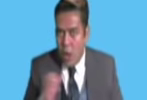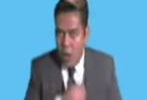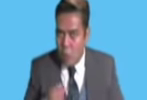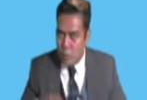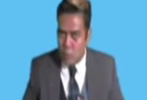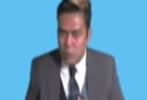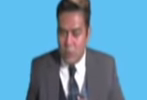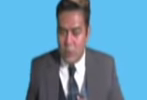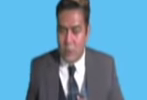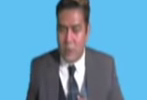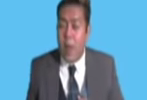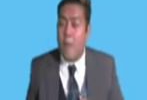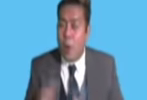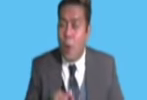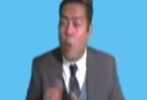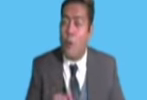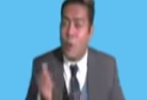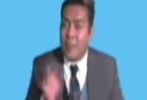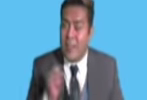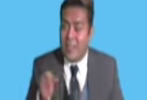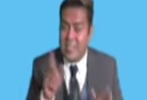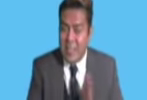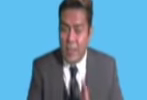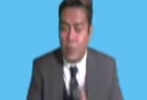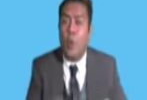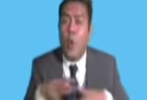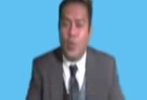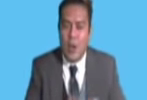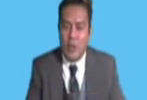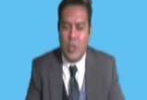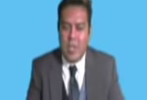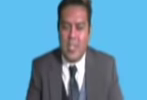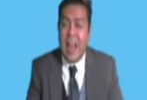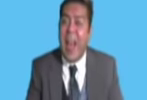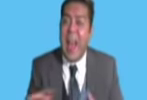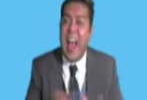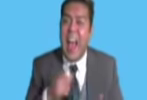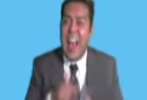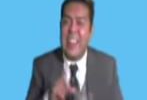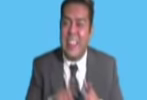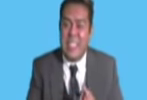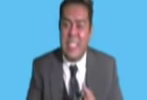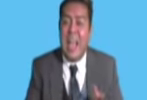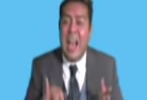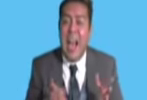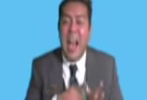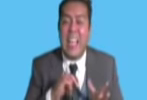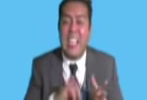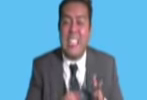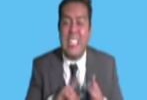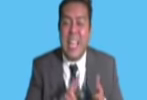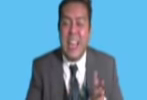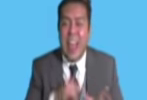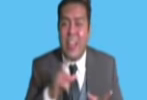Honorable Speaker, may I also take this time and congratulate Andy Asenada Valdau Kandre, a